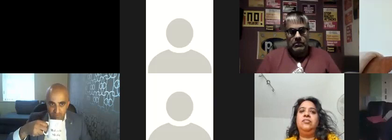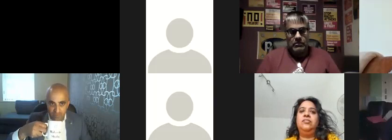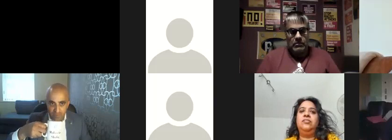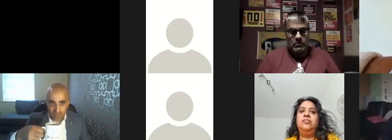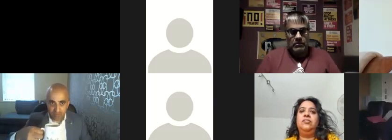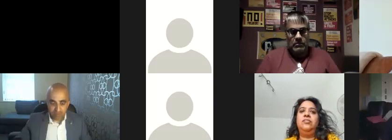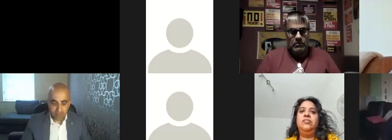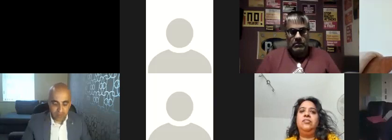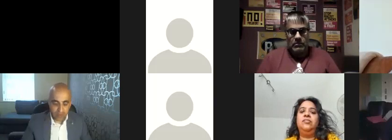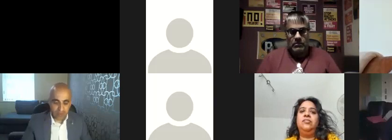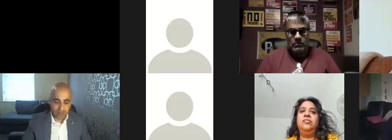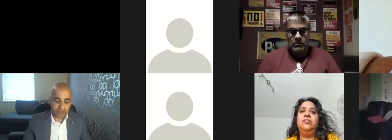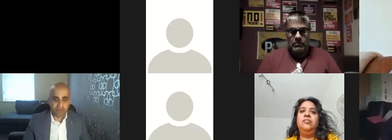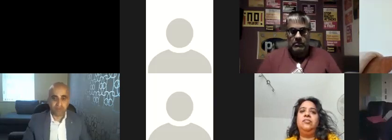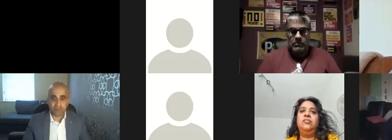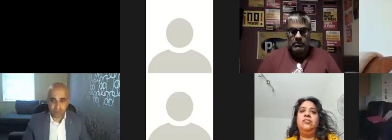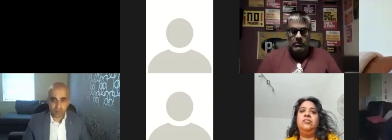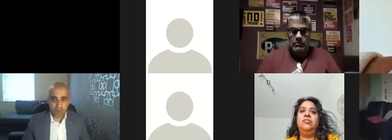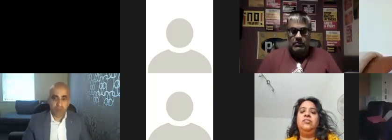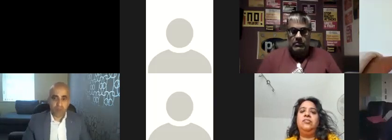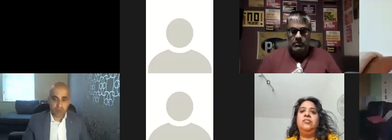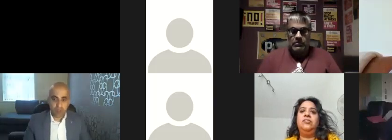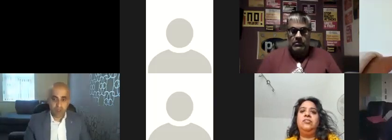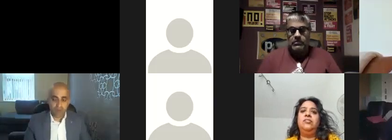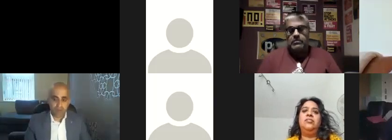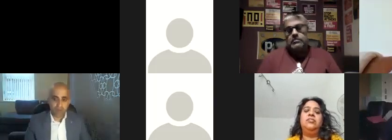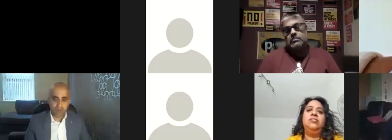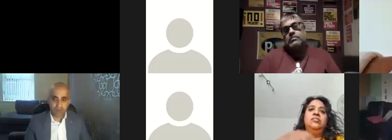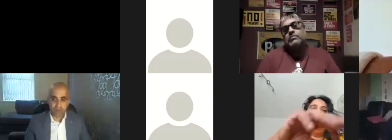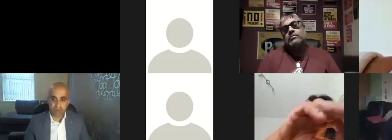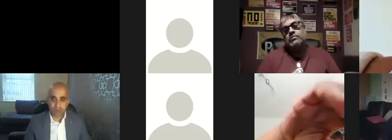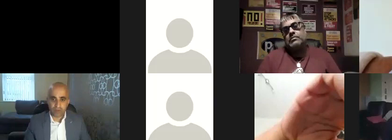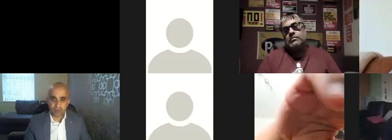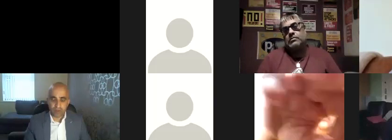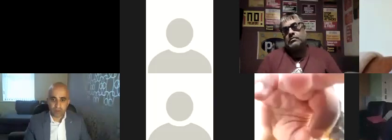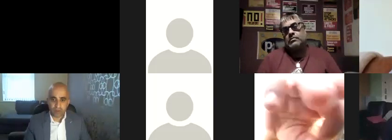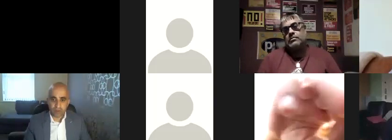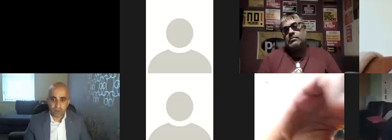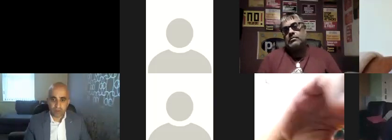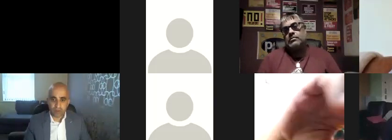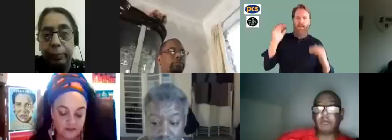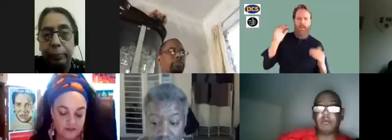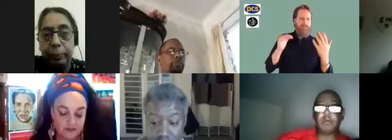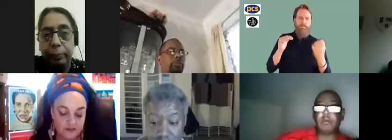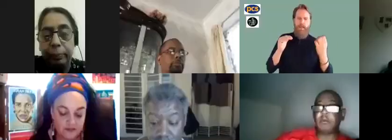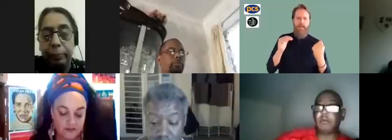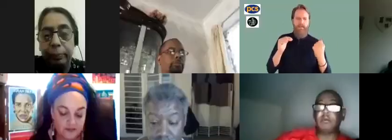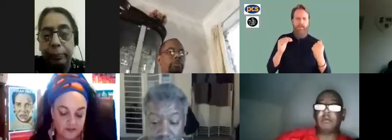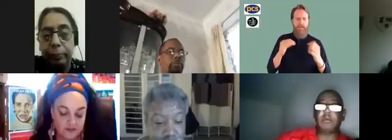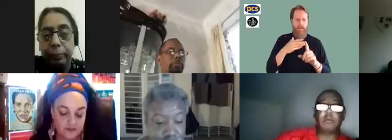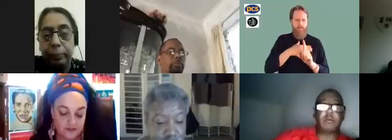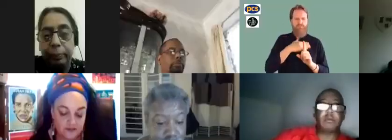eradicating the discrimination, that means BAME members are paid less, that they get less opportunities for promotion and are